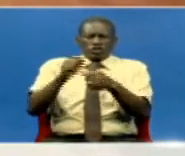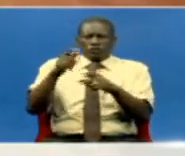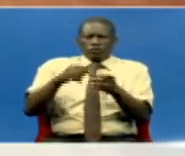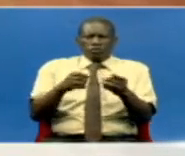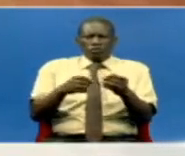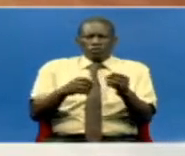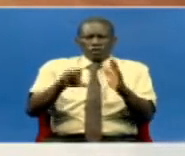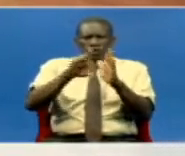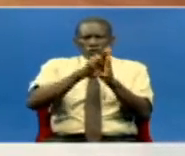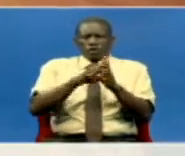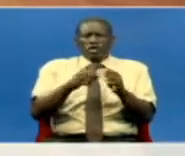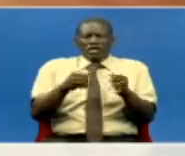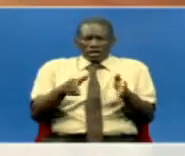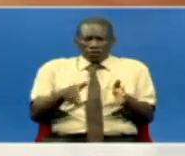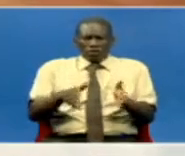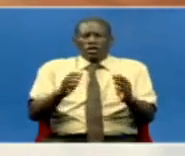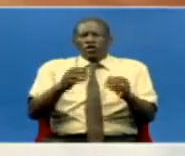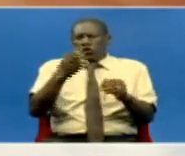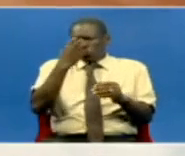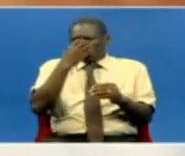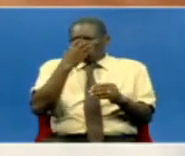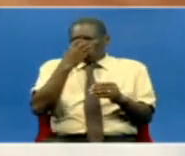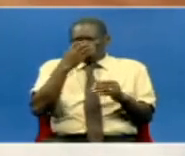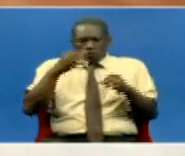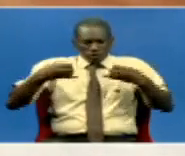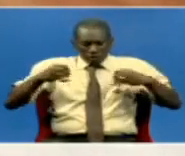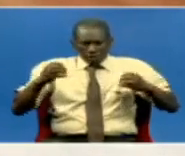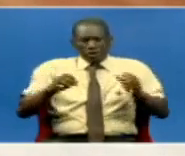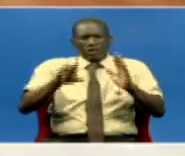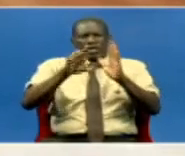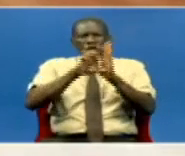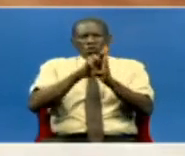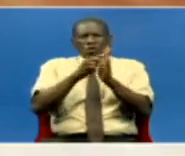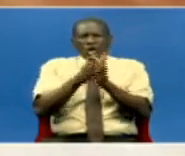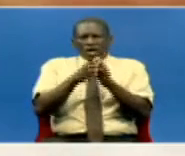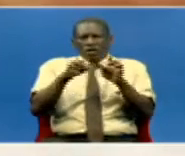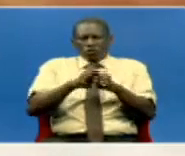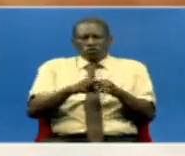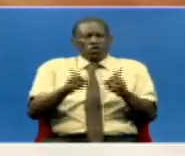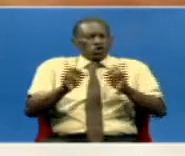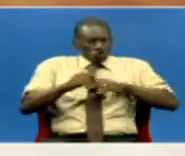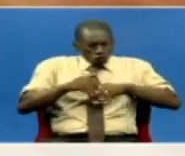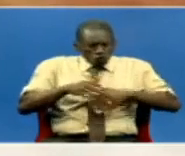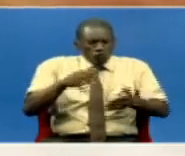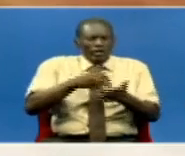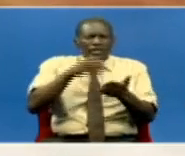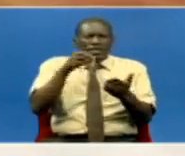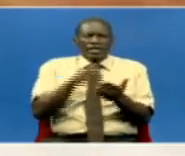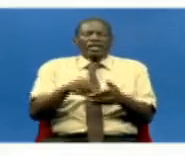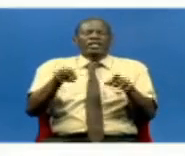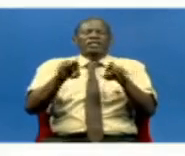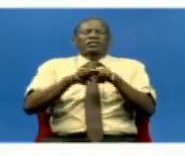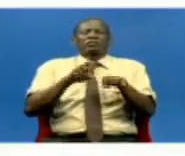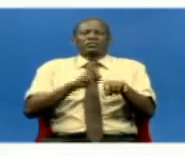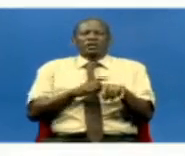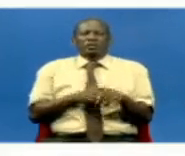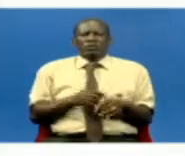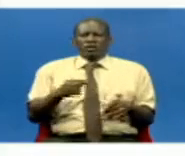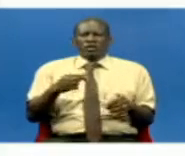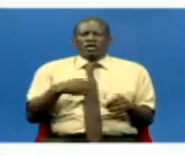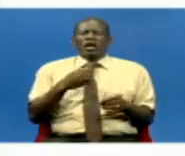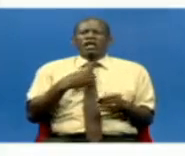of the law. In short, Ruto was implementing the law and breaking it all at the same time. I